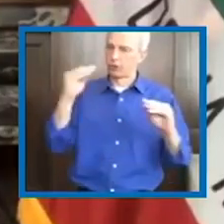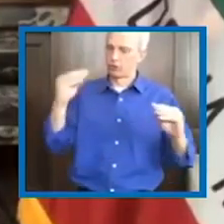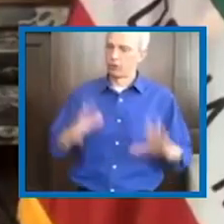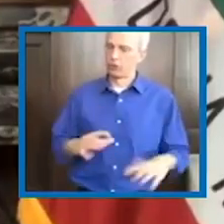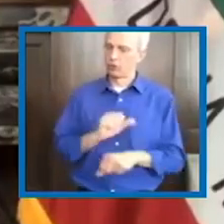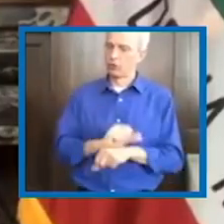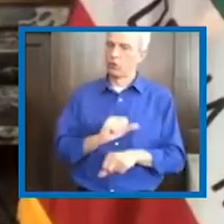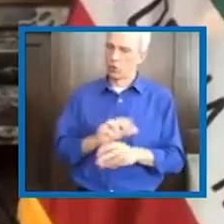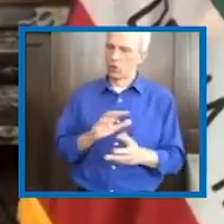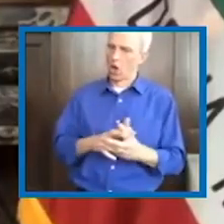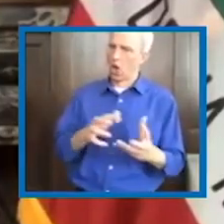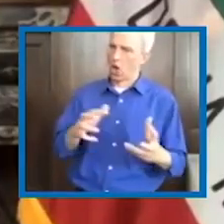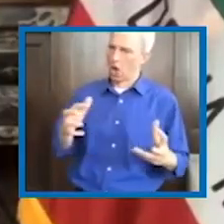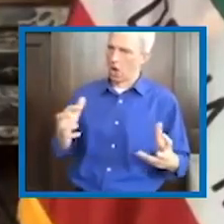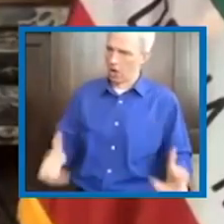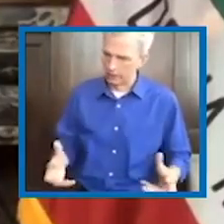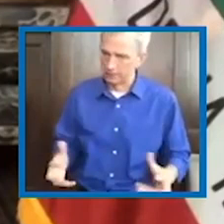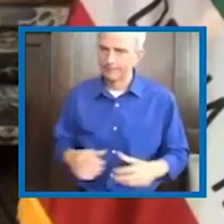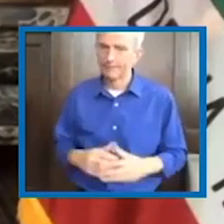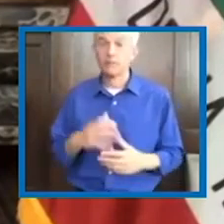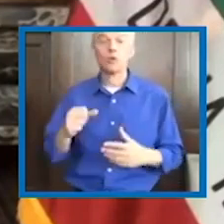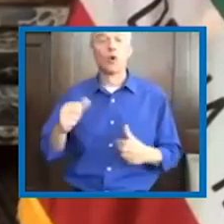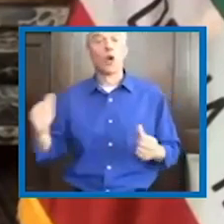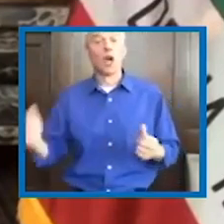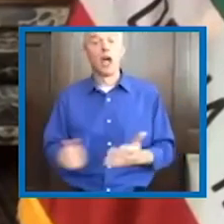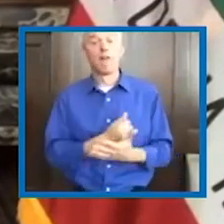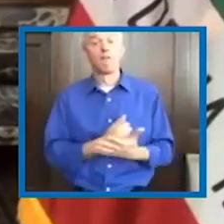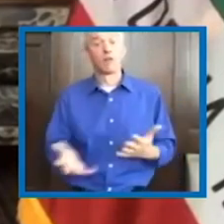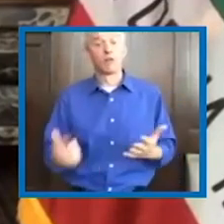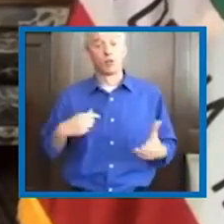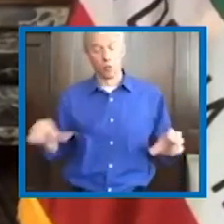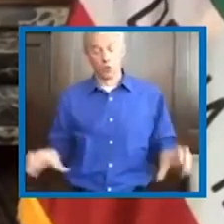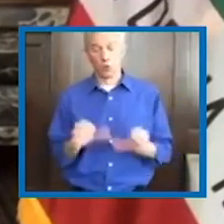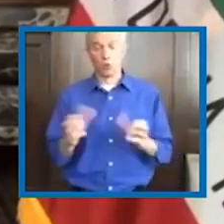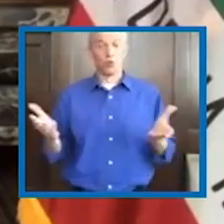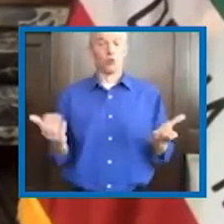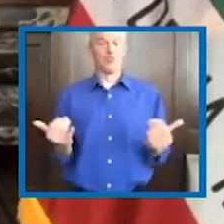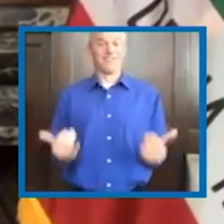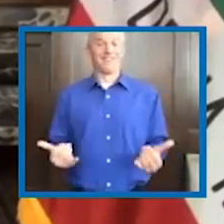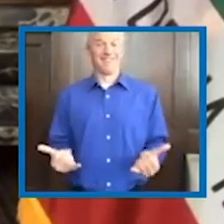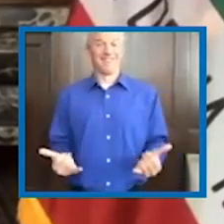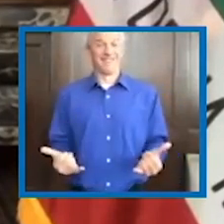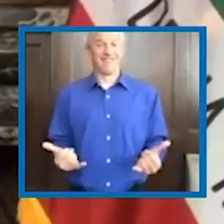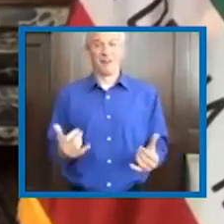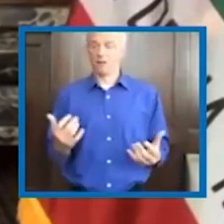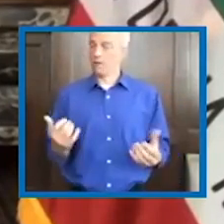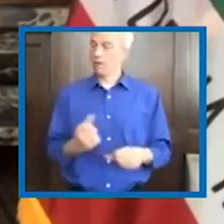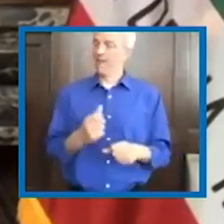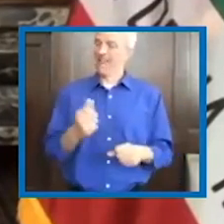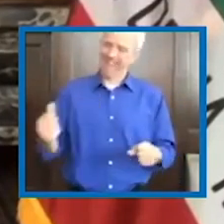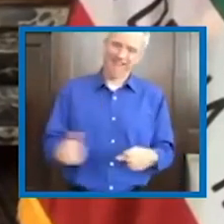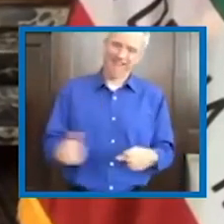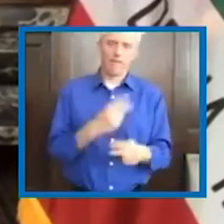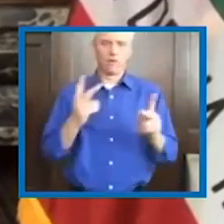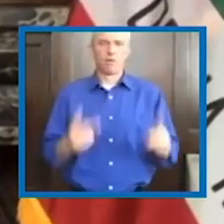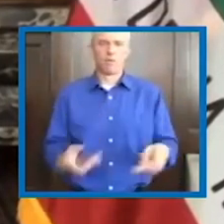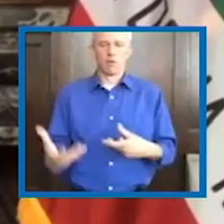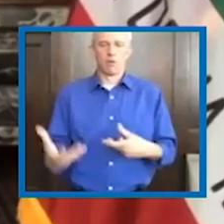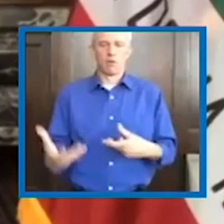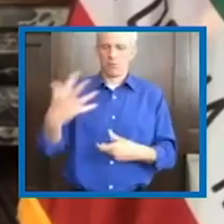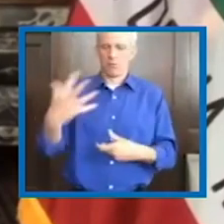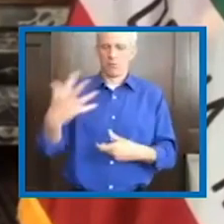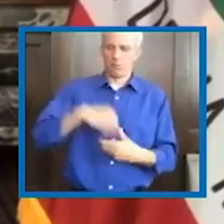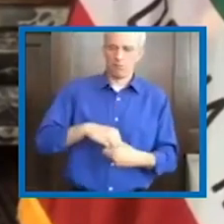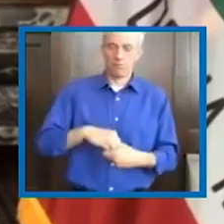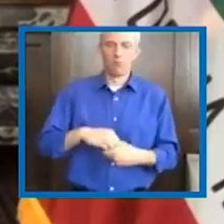in the city makes sure to include everybody. So unlike the federal programs, we don't care what someone's immigration